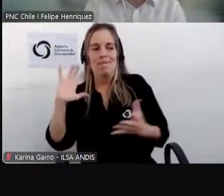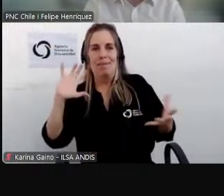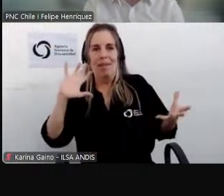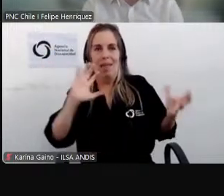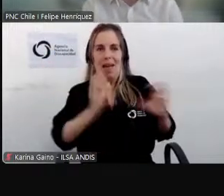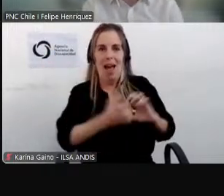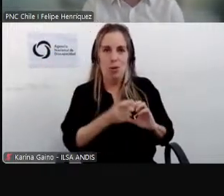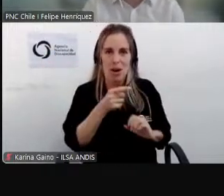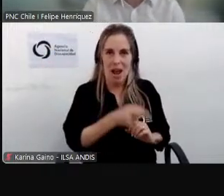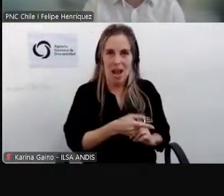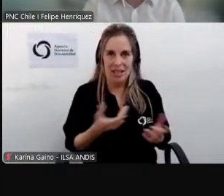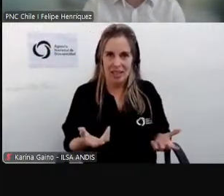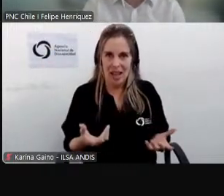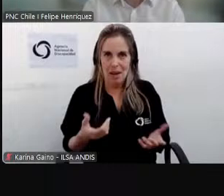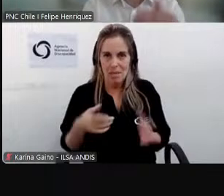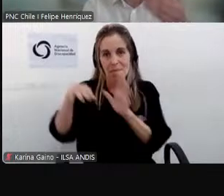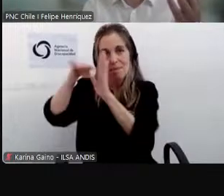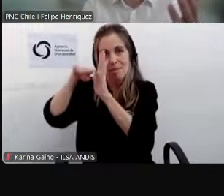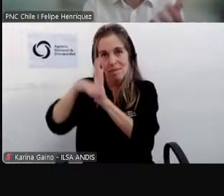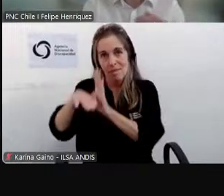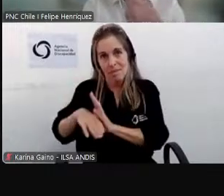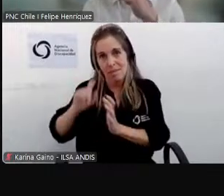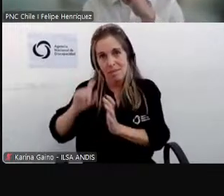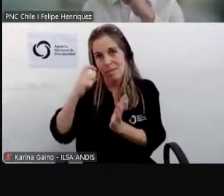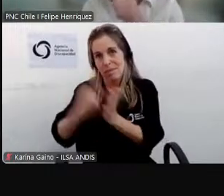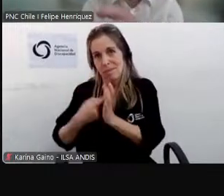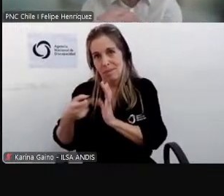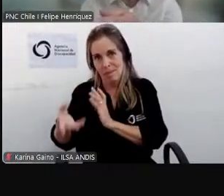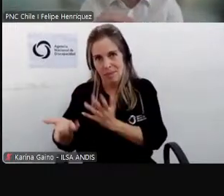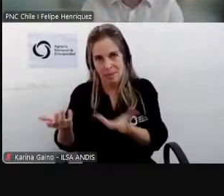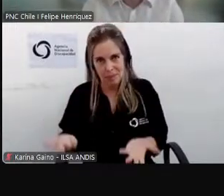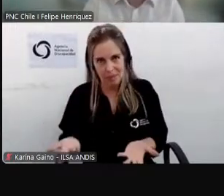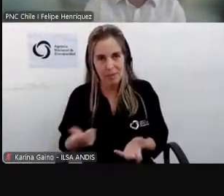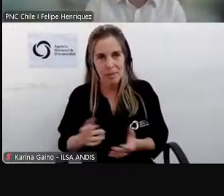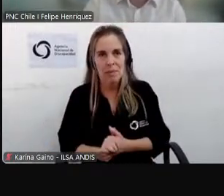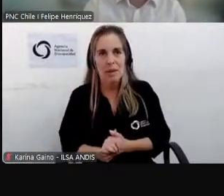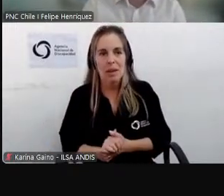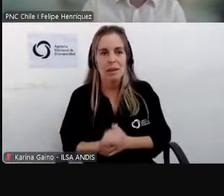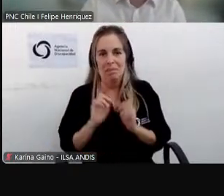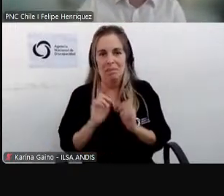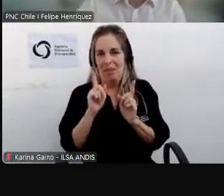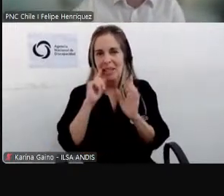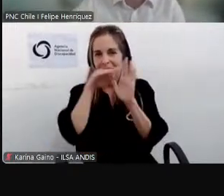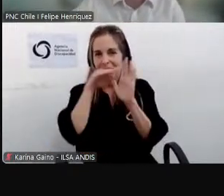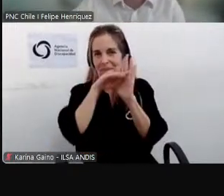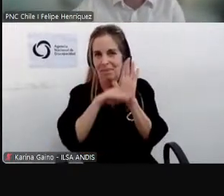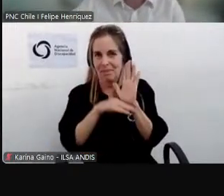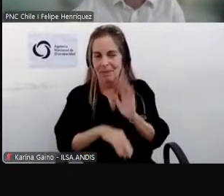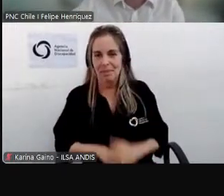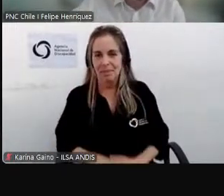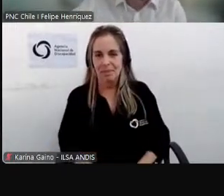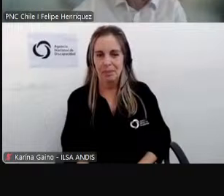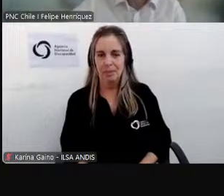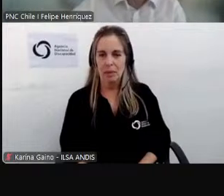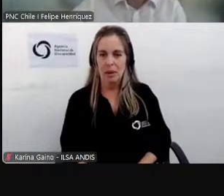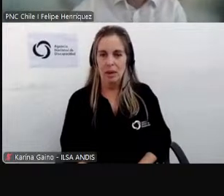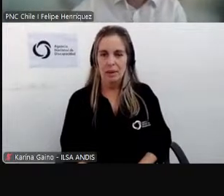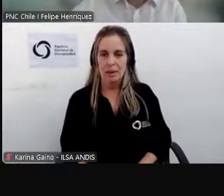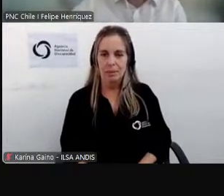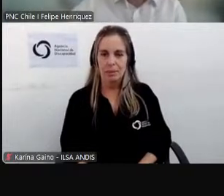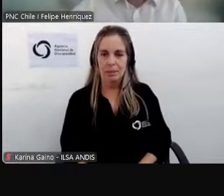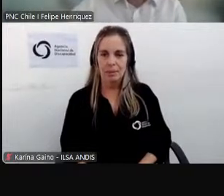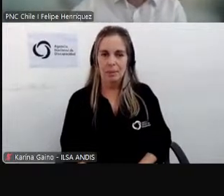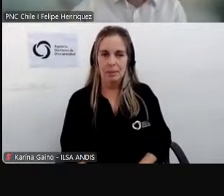multinational company is not fulfilling with the guidelines proposed or any of the chapters that I have